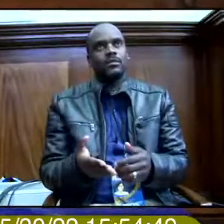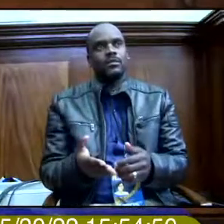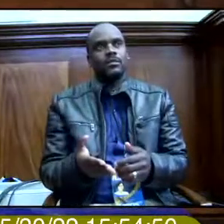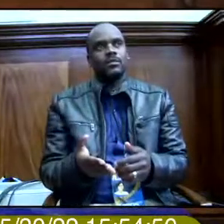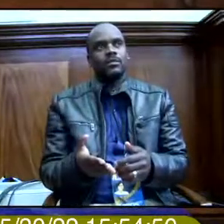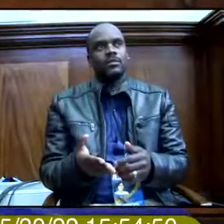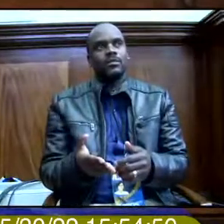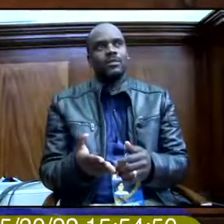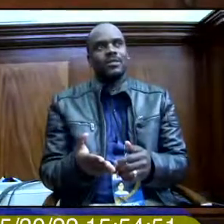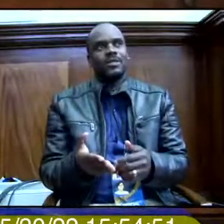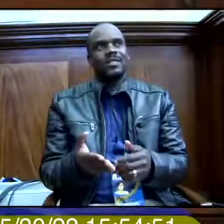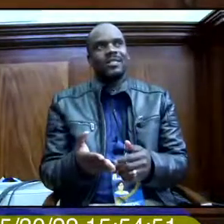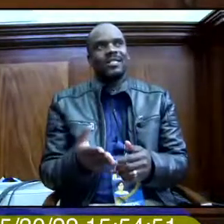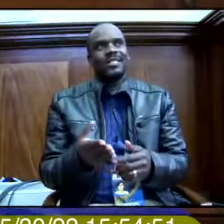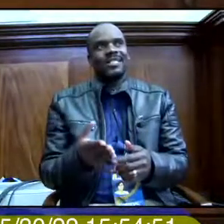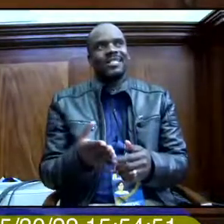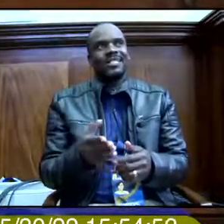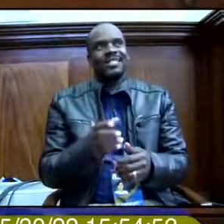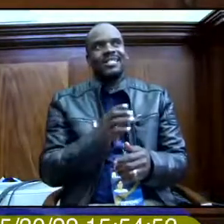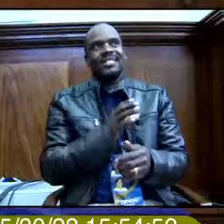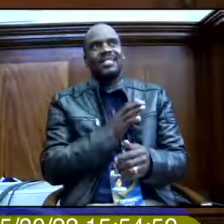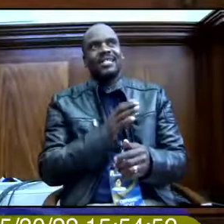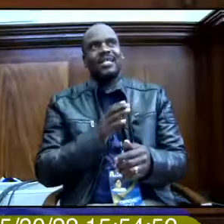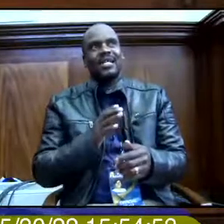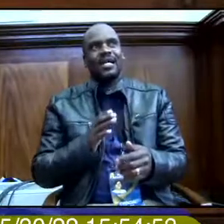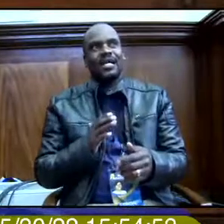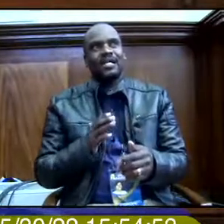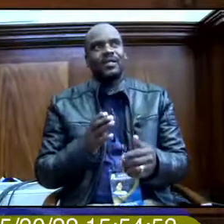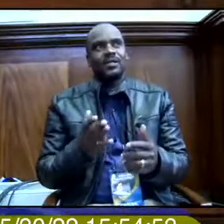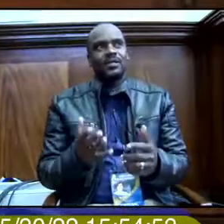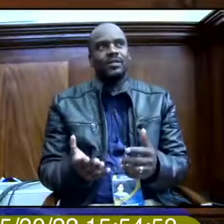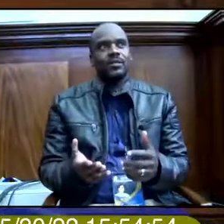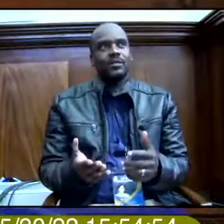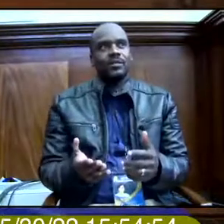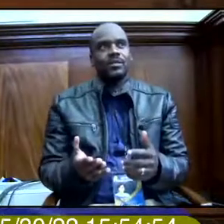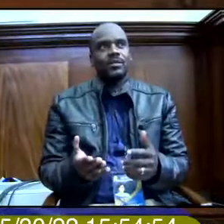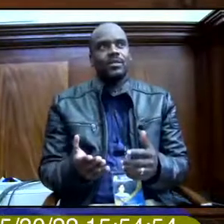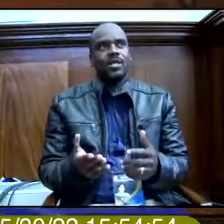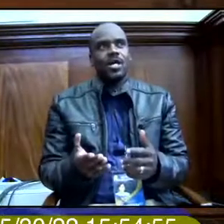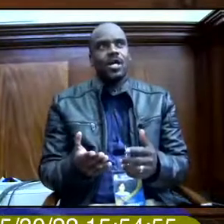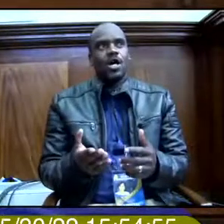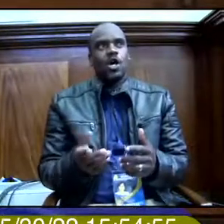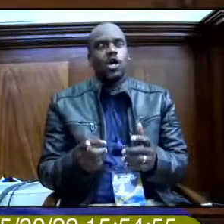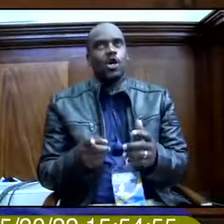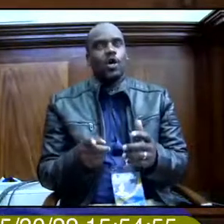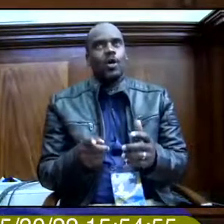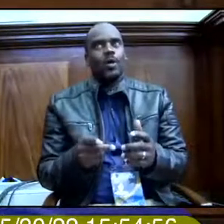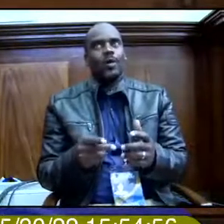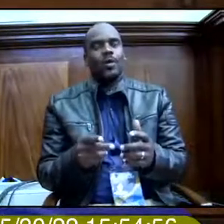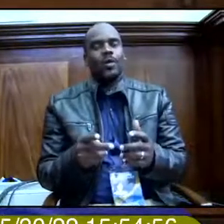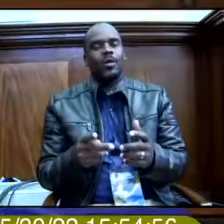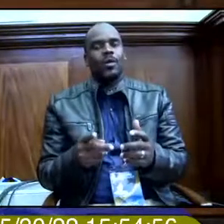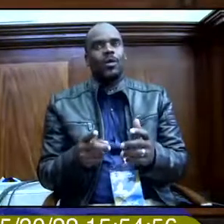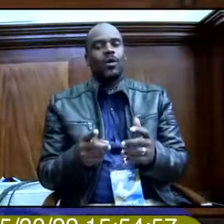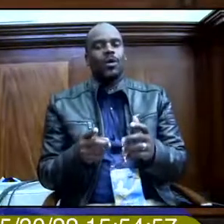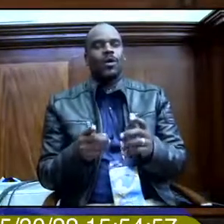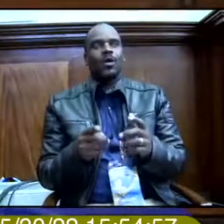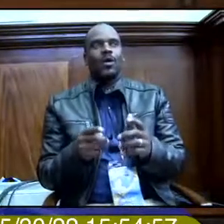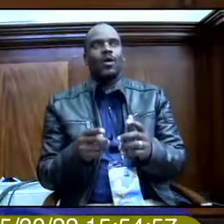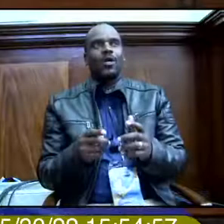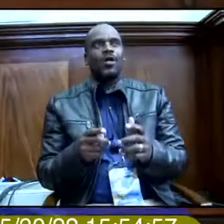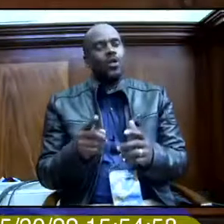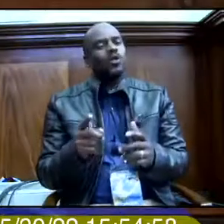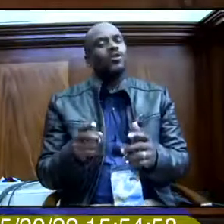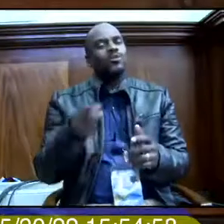the the cancer the bargaining processes are extremely compromised in this country we can